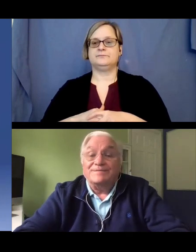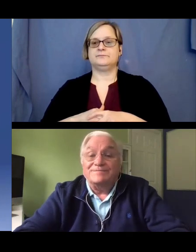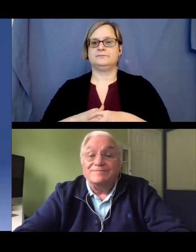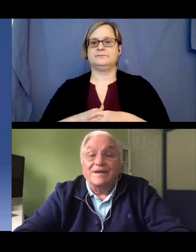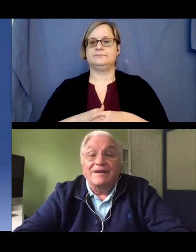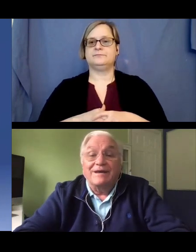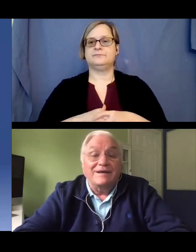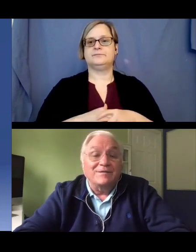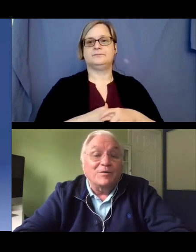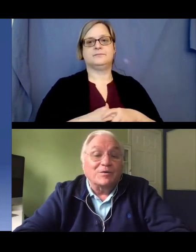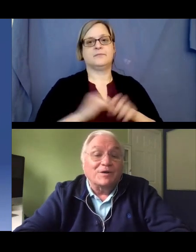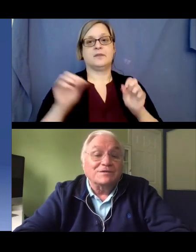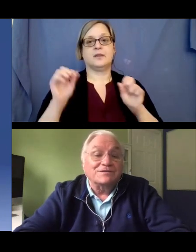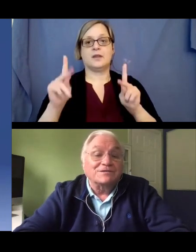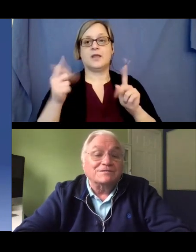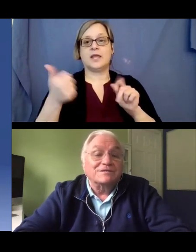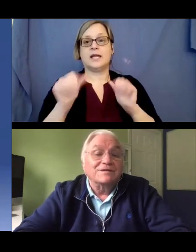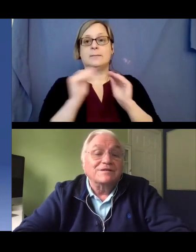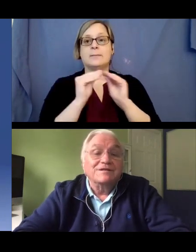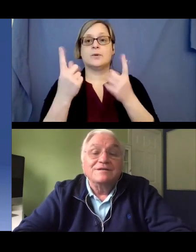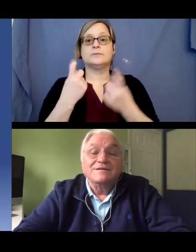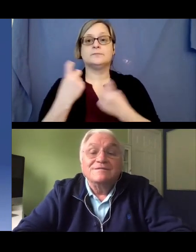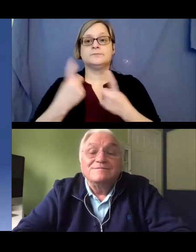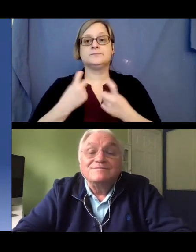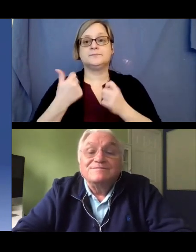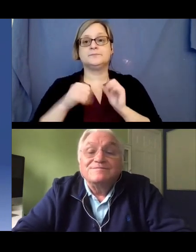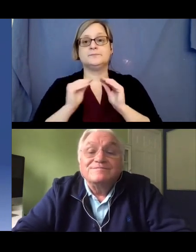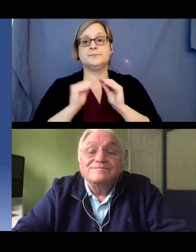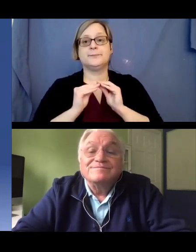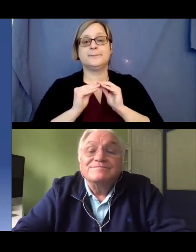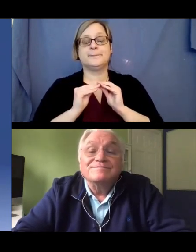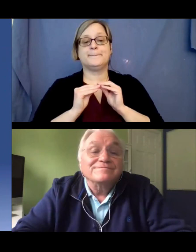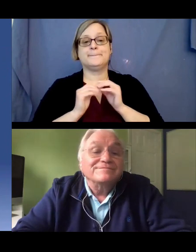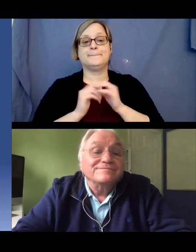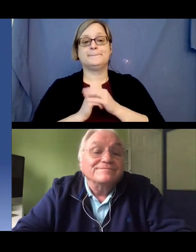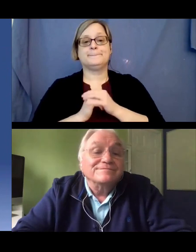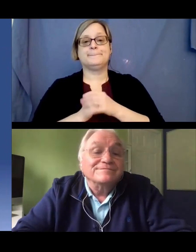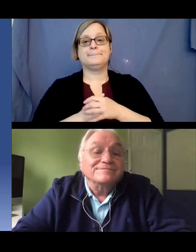All right. Any more questions?